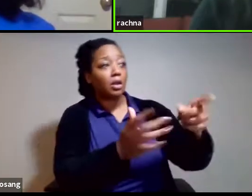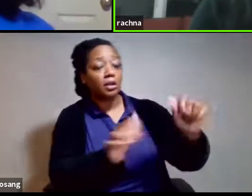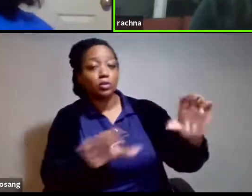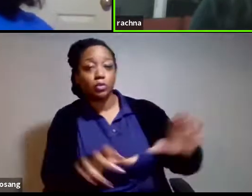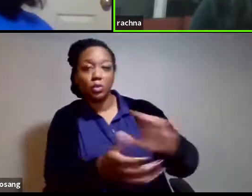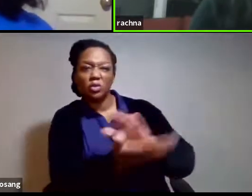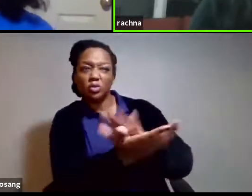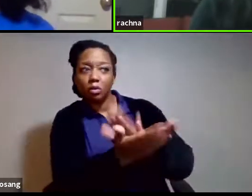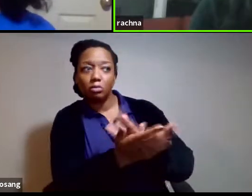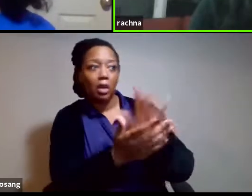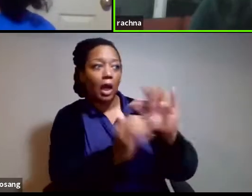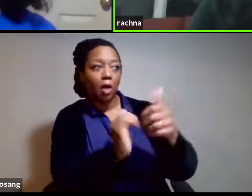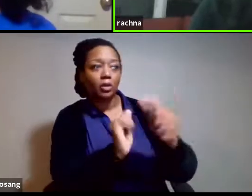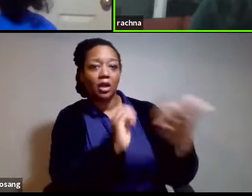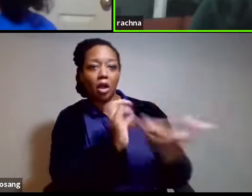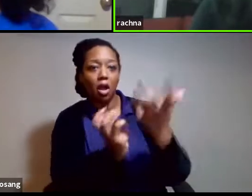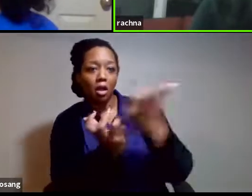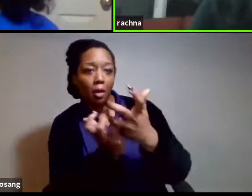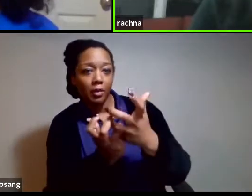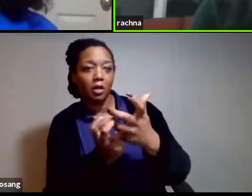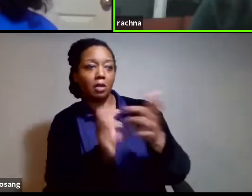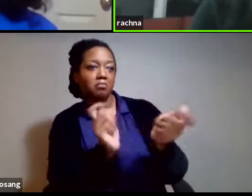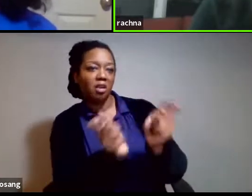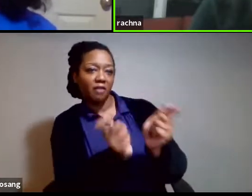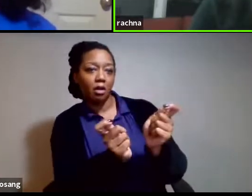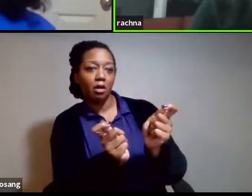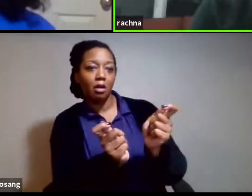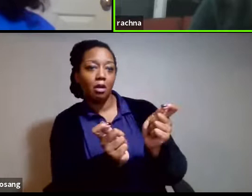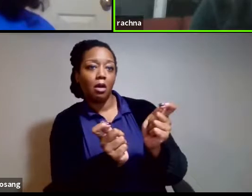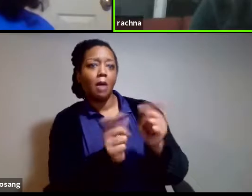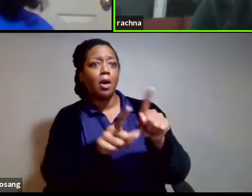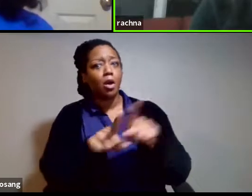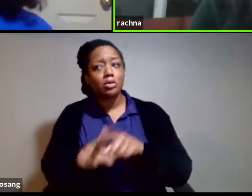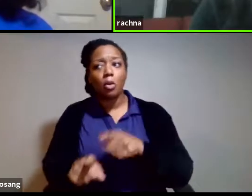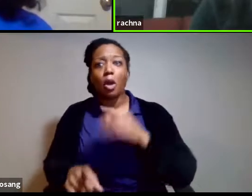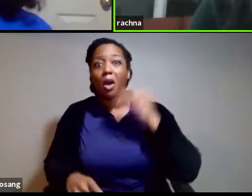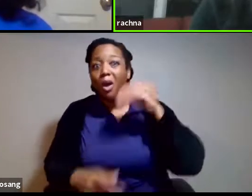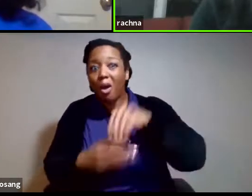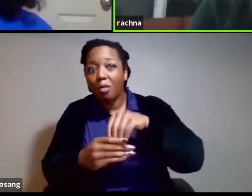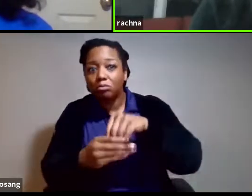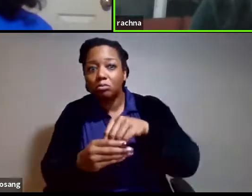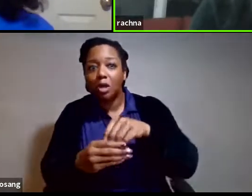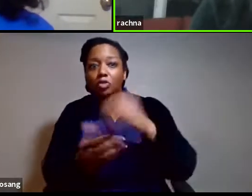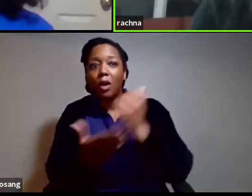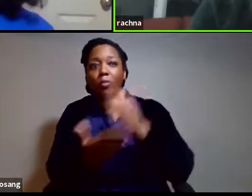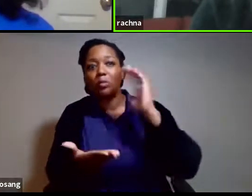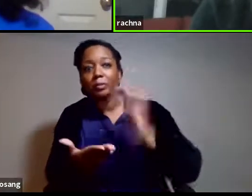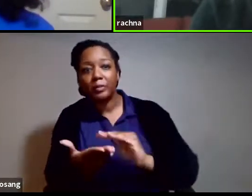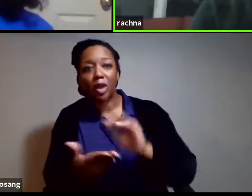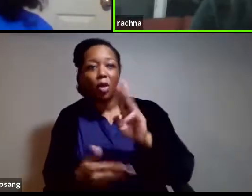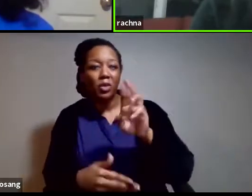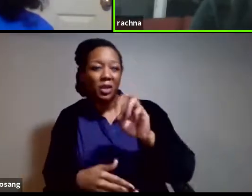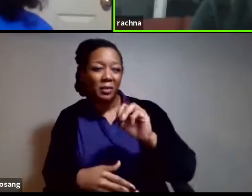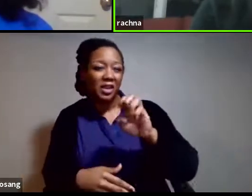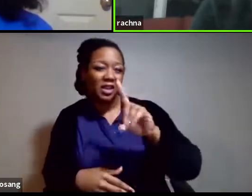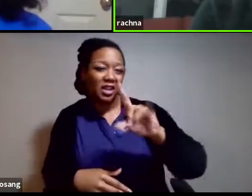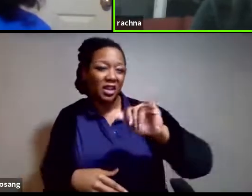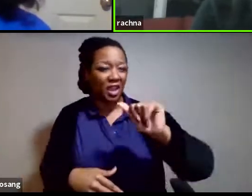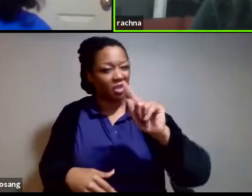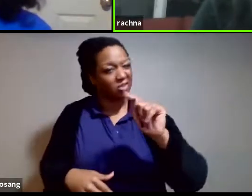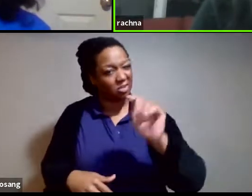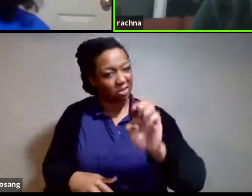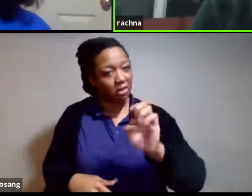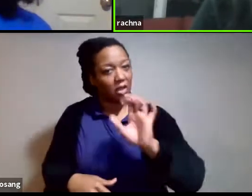modifications, but then also what you might be able to do at home for the remediation. So the sooner, the better.